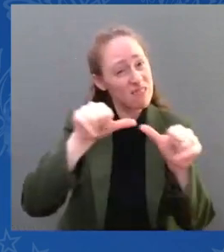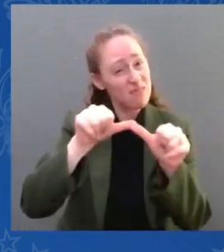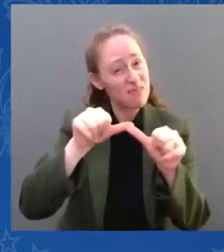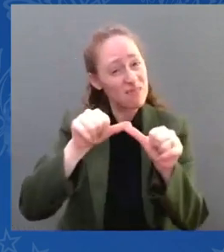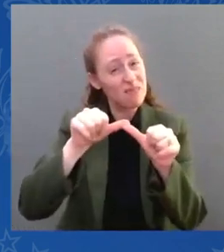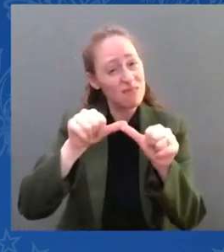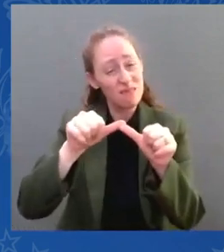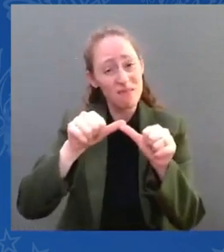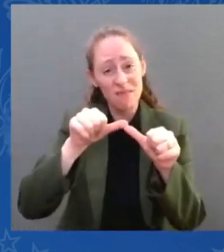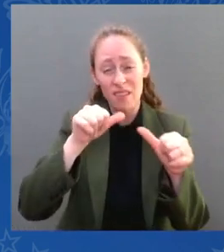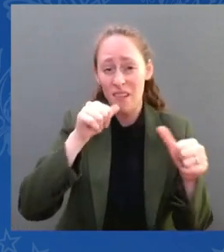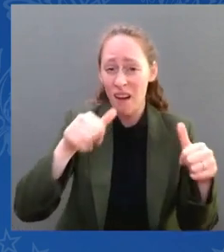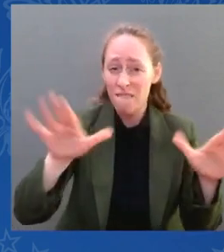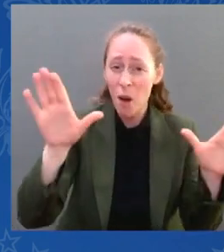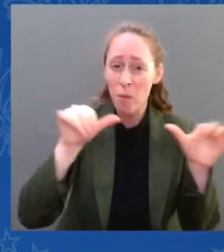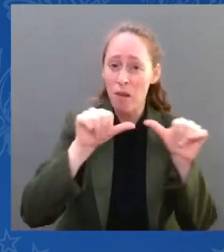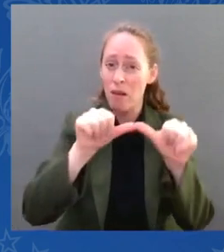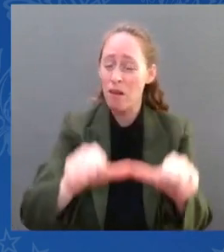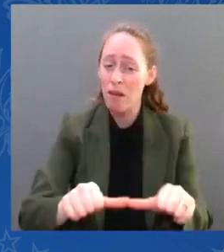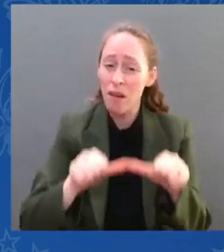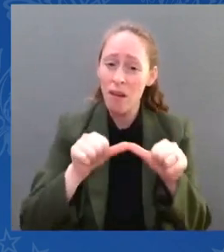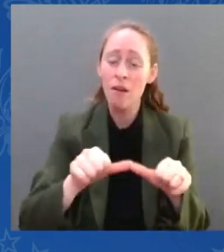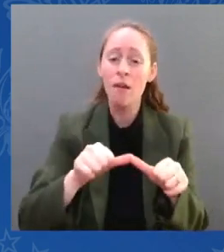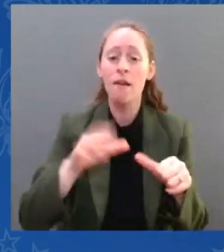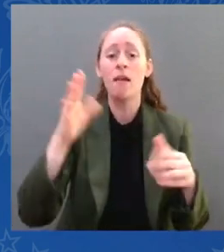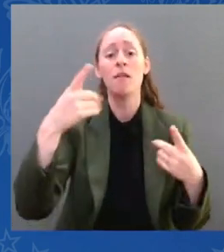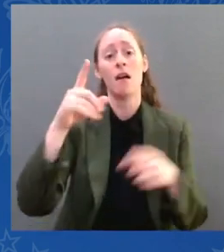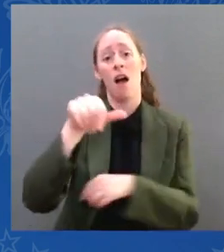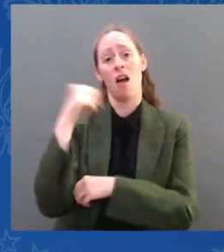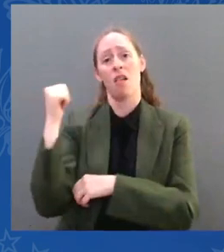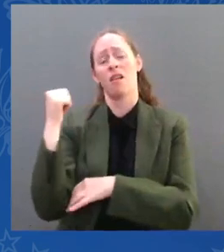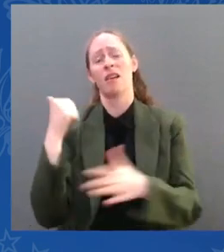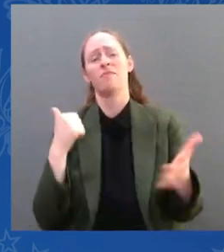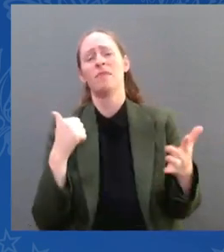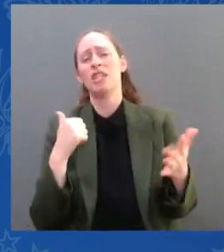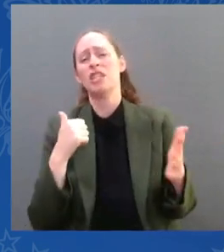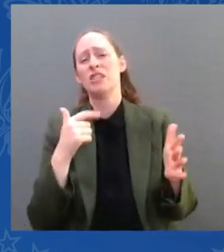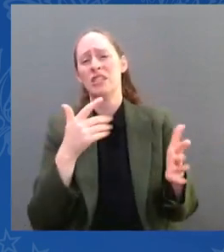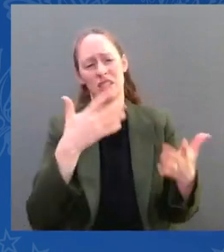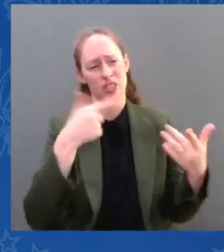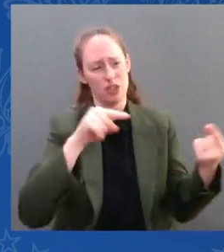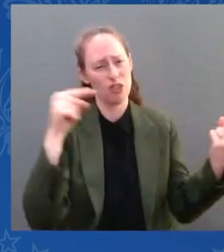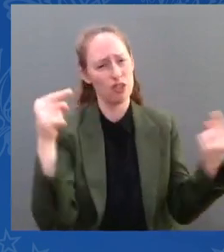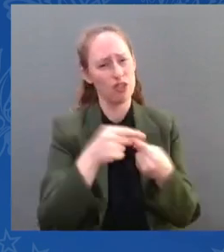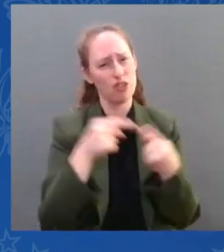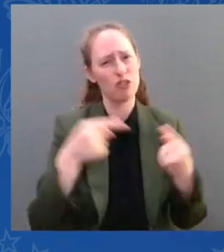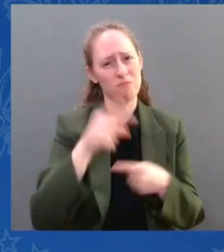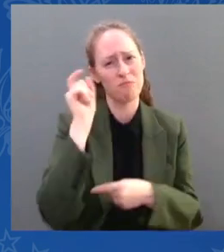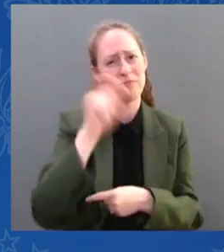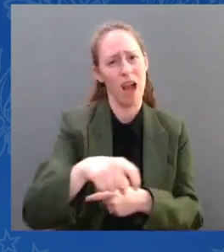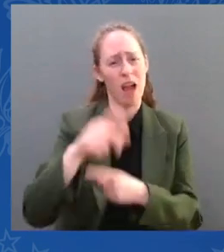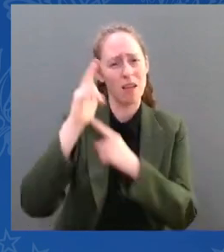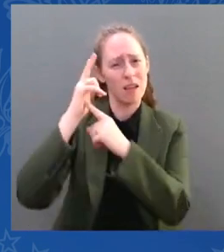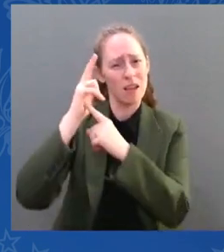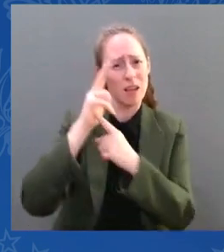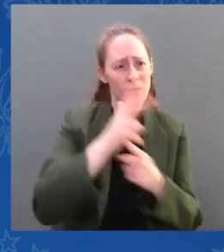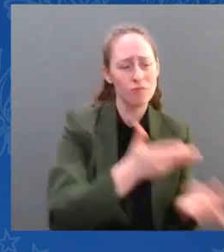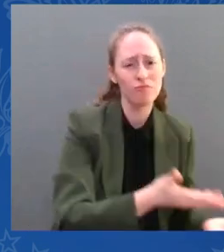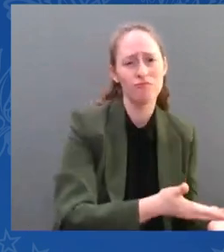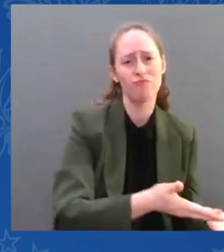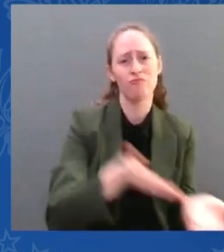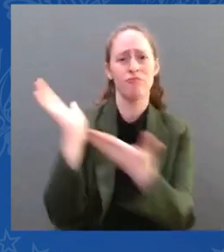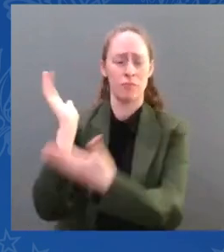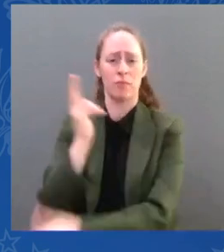side and to keep on fighting. That's your call, taking orders and causing trouble. God love